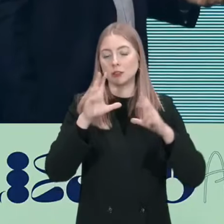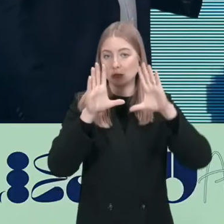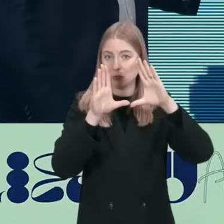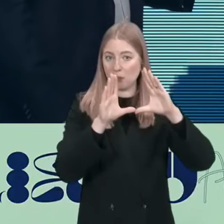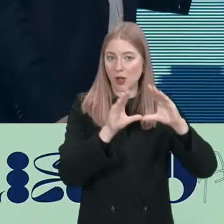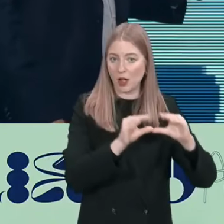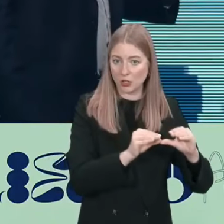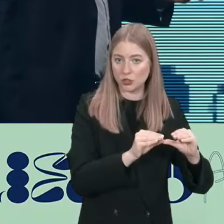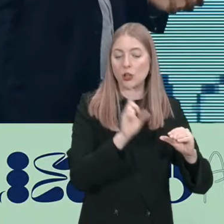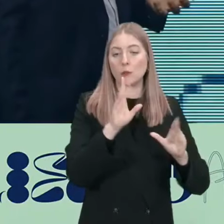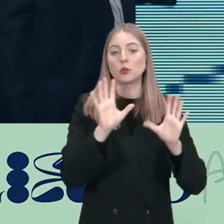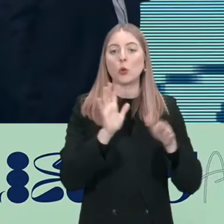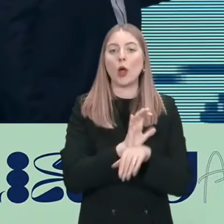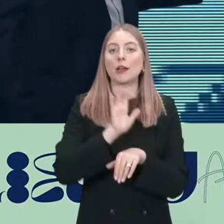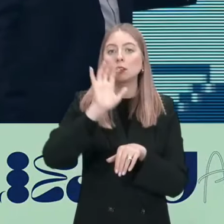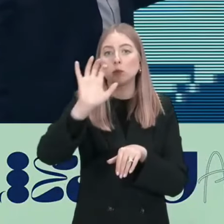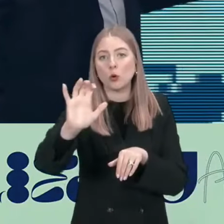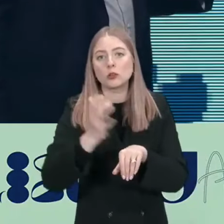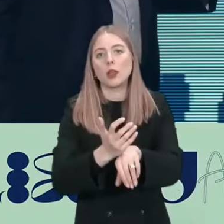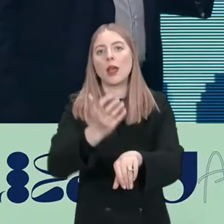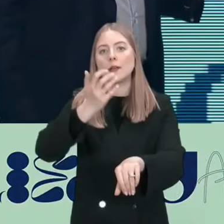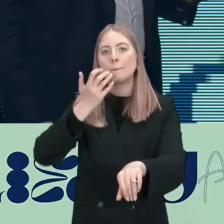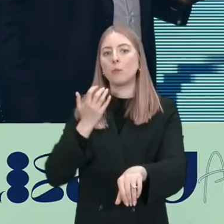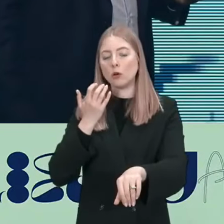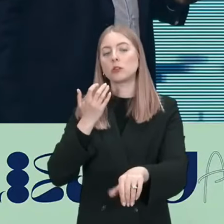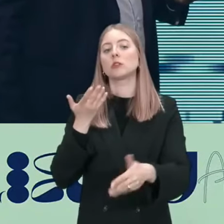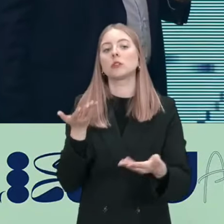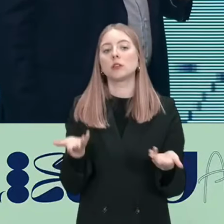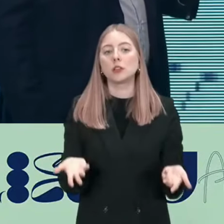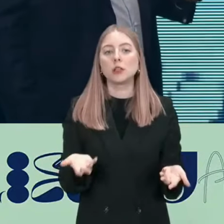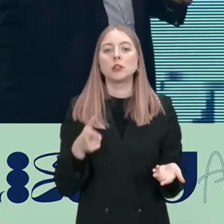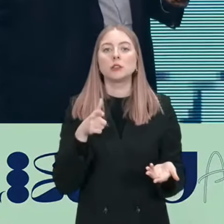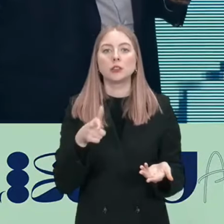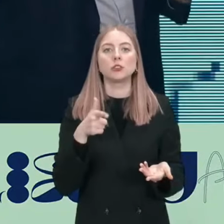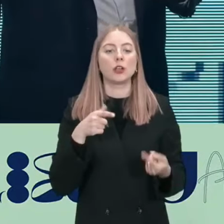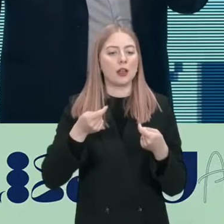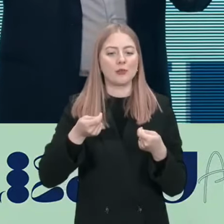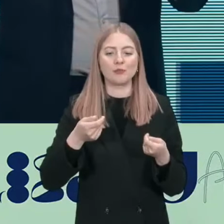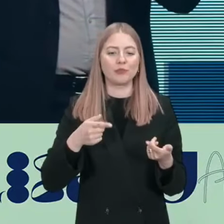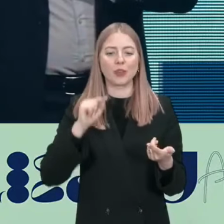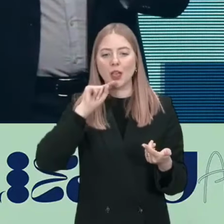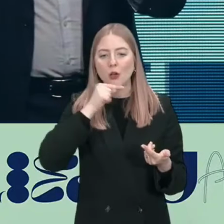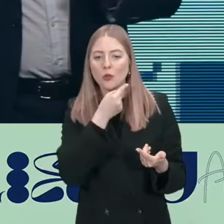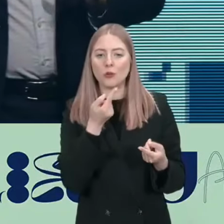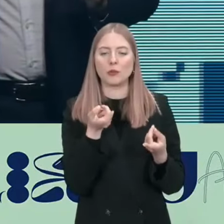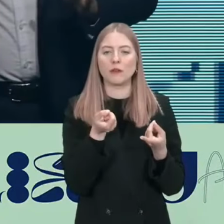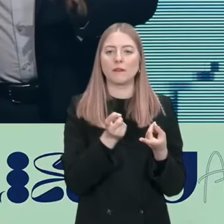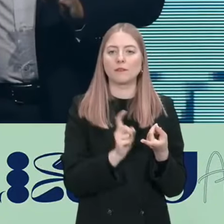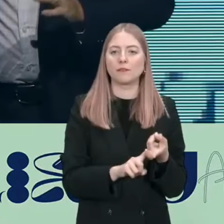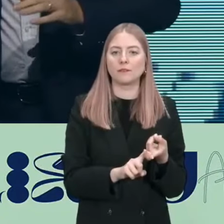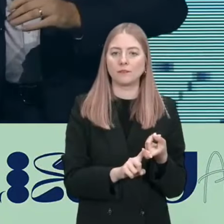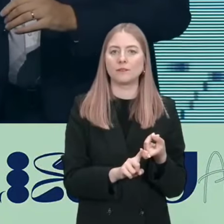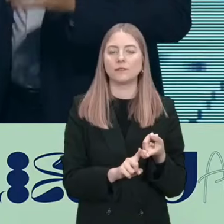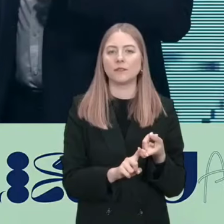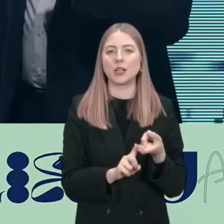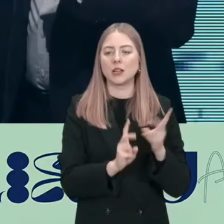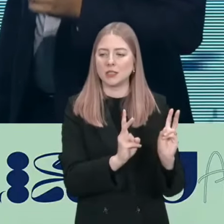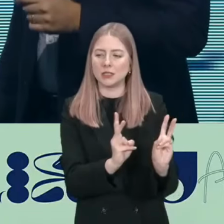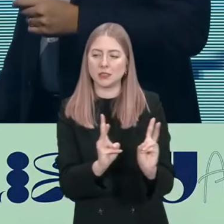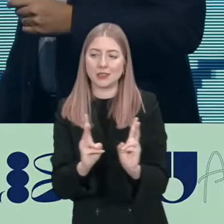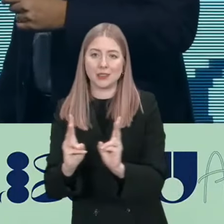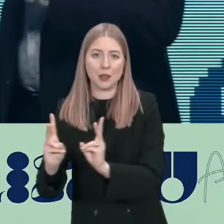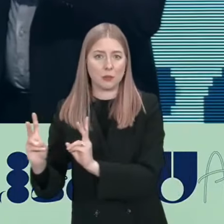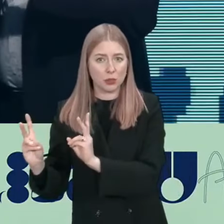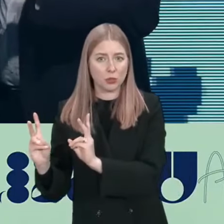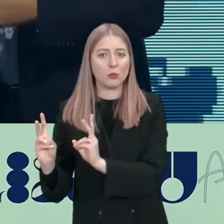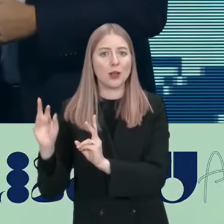work in part of the economy which relies on stable pairings, right? FX volatility is a killer sometimes. So you need to